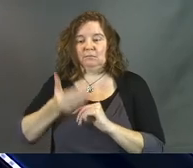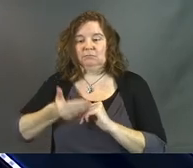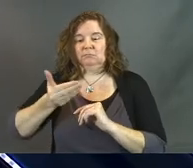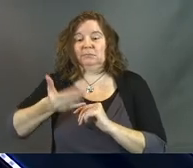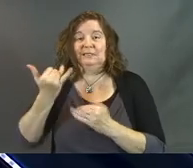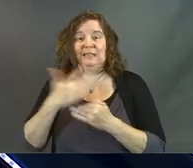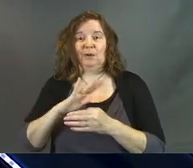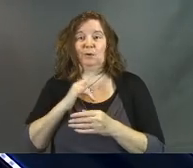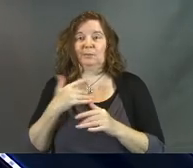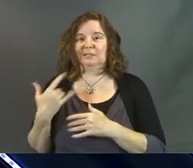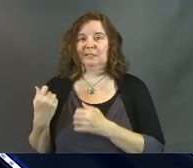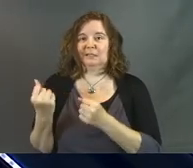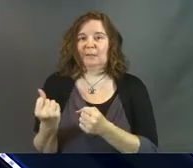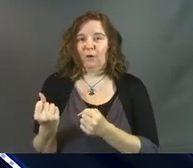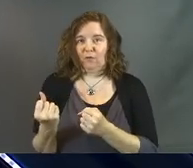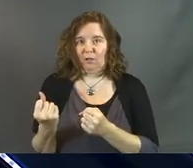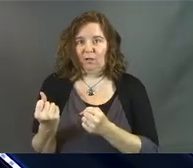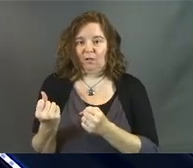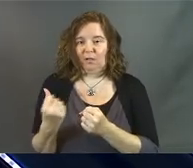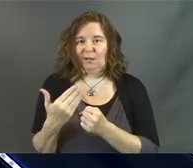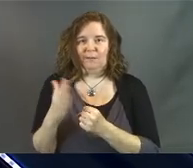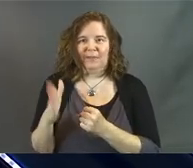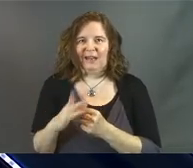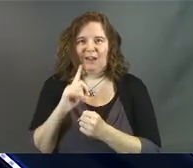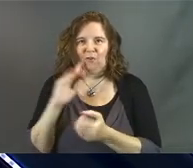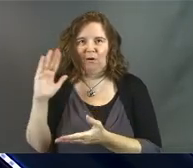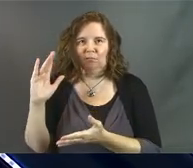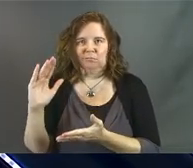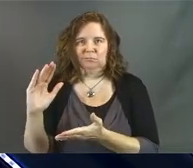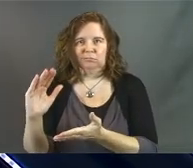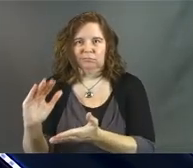taking today will be just as powerful, and they never are.